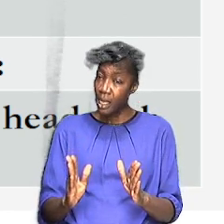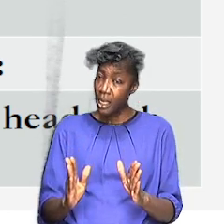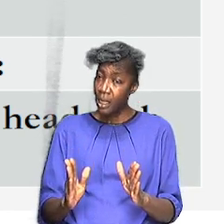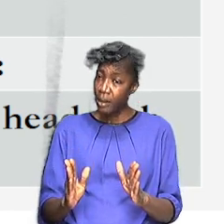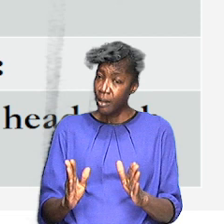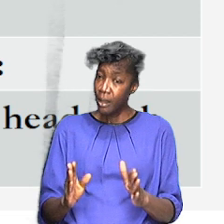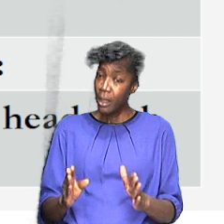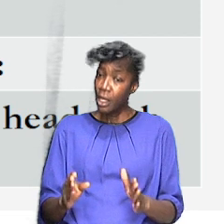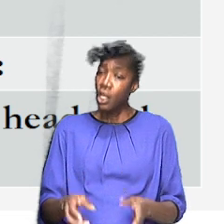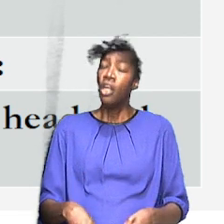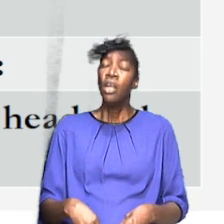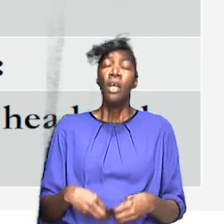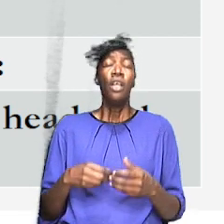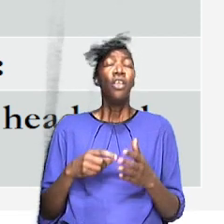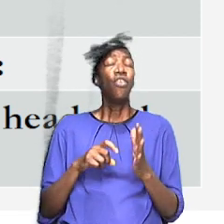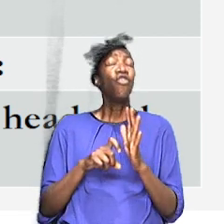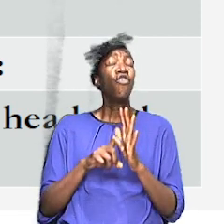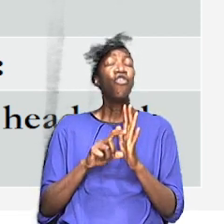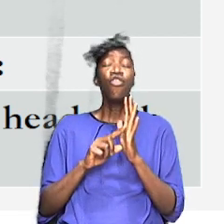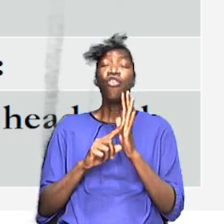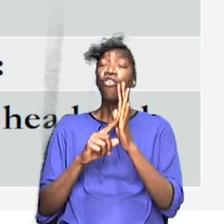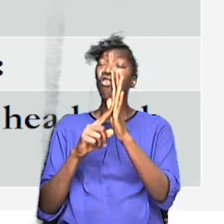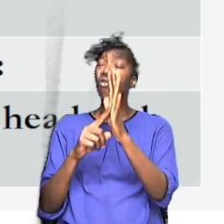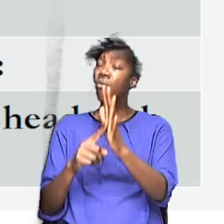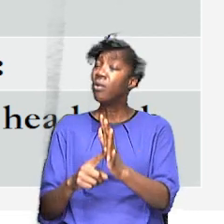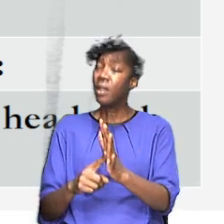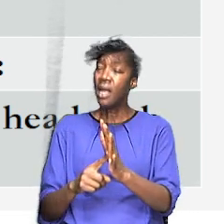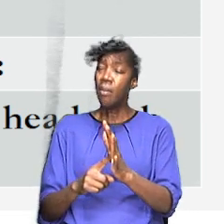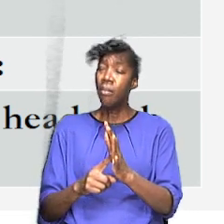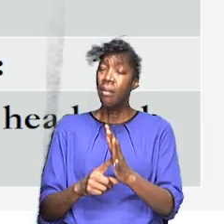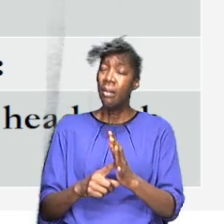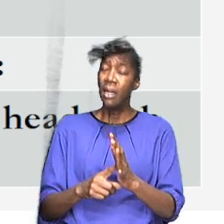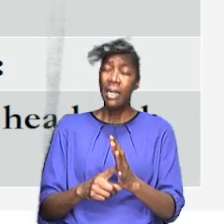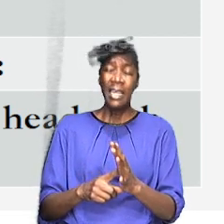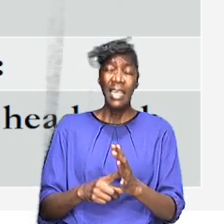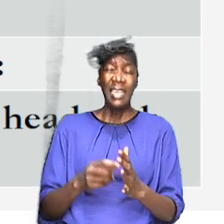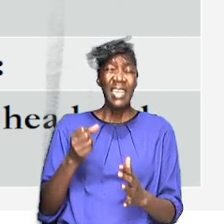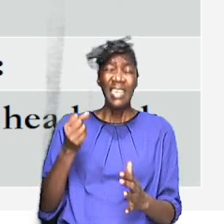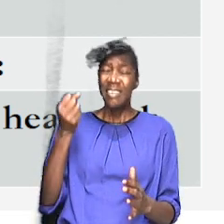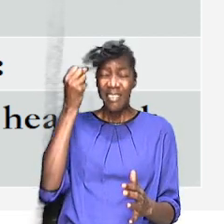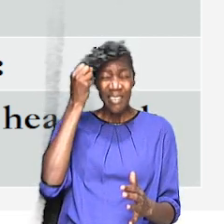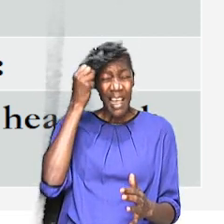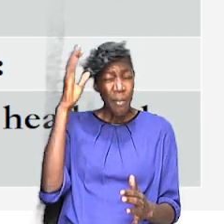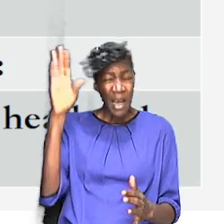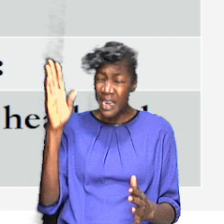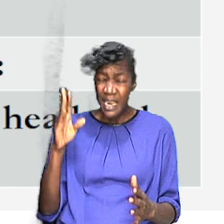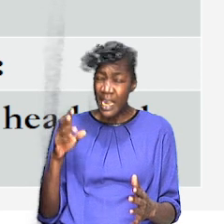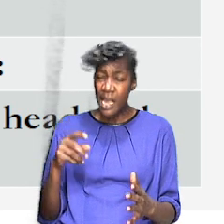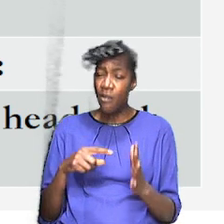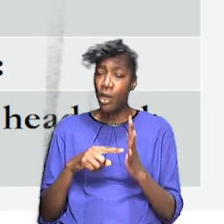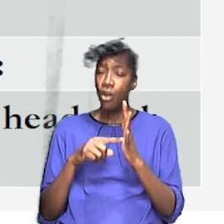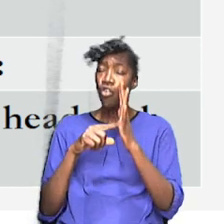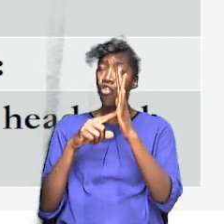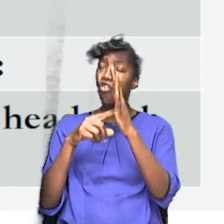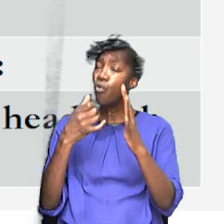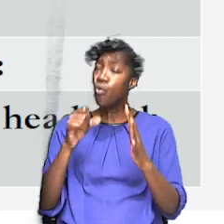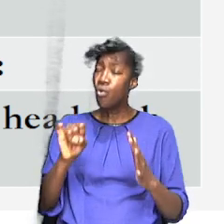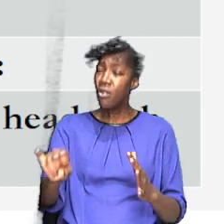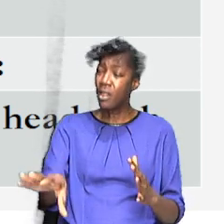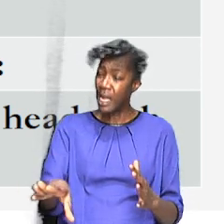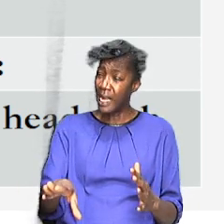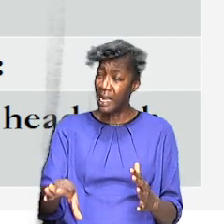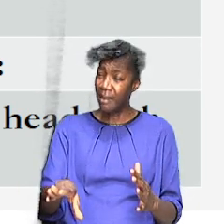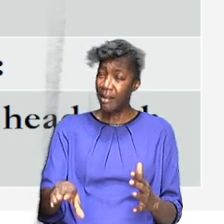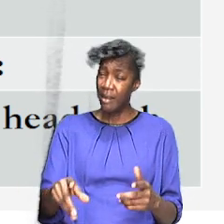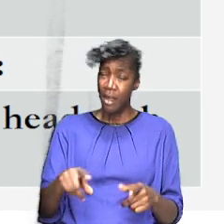been extended to Jesus, Simon didn't extend them. It was common for when somebody to come off the road